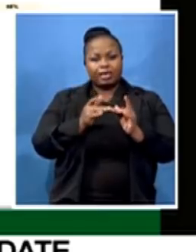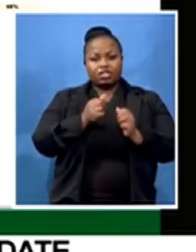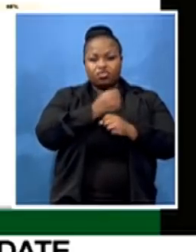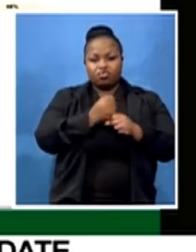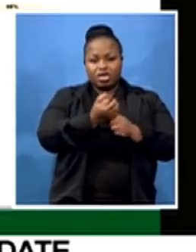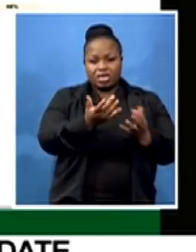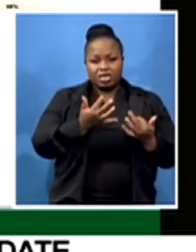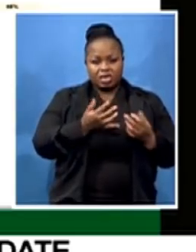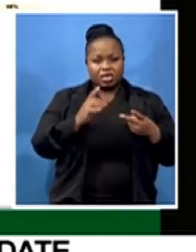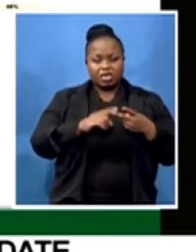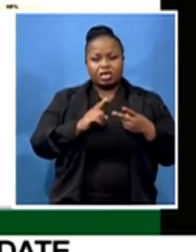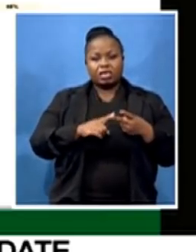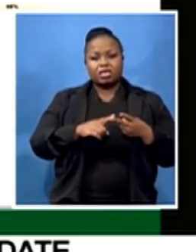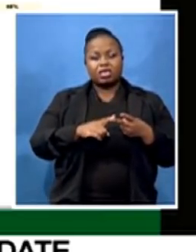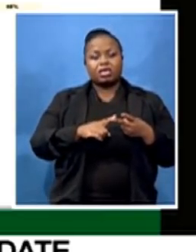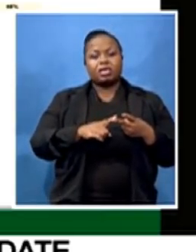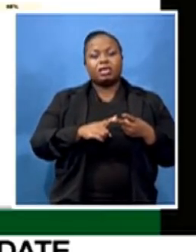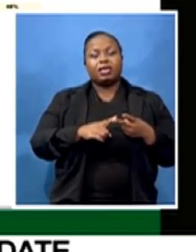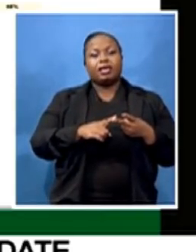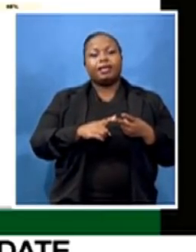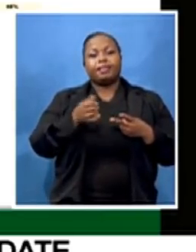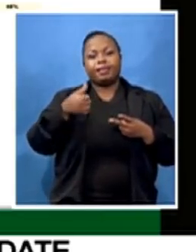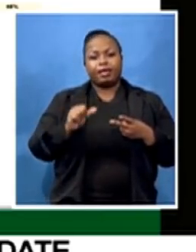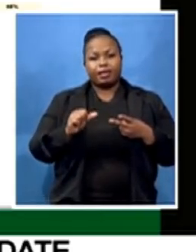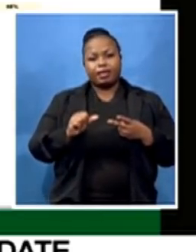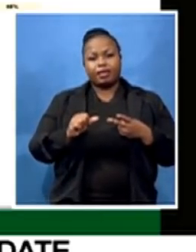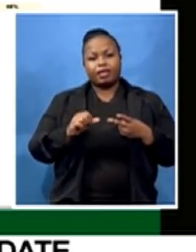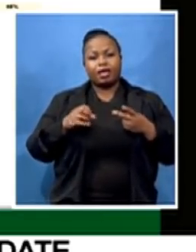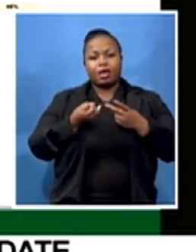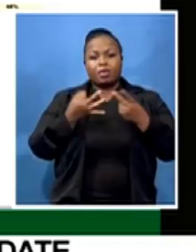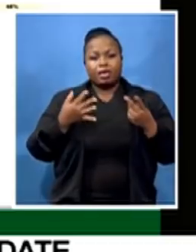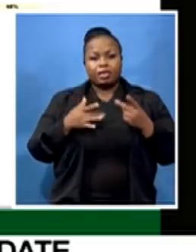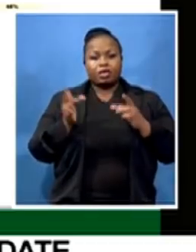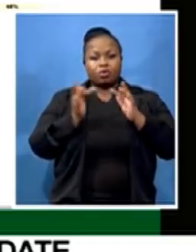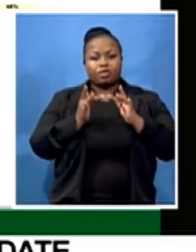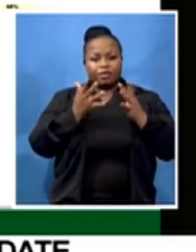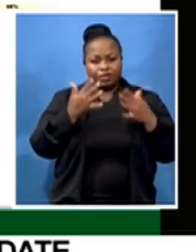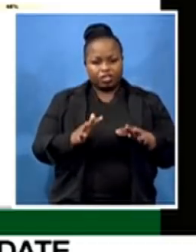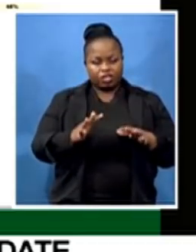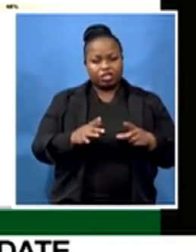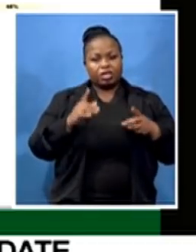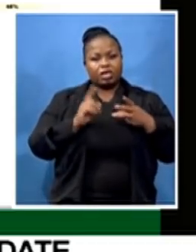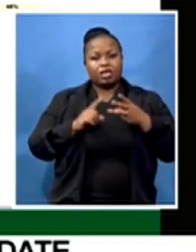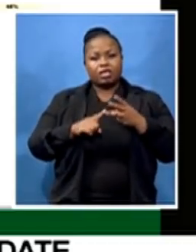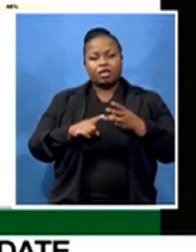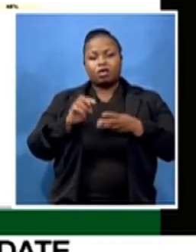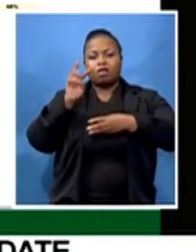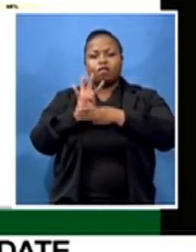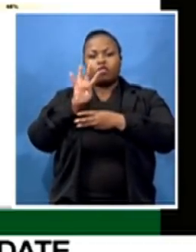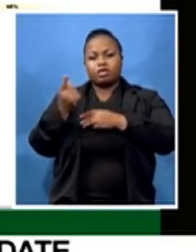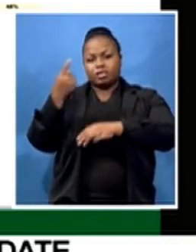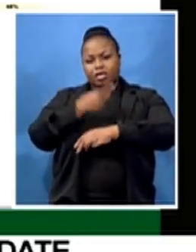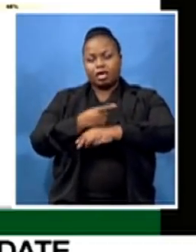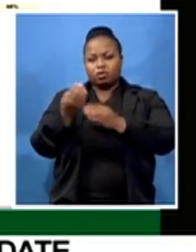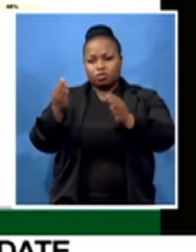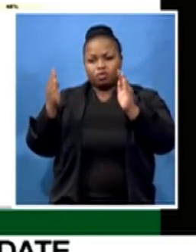and then the total number that have completed 14 days of monitoring, which means we assume that they are not infected if they've